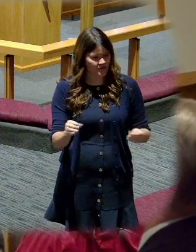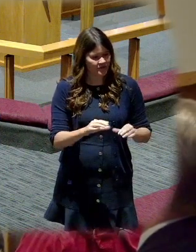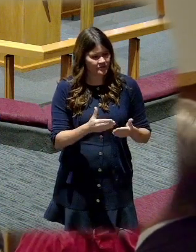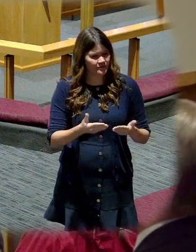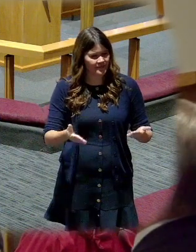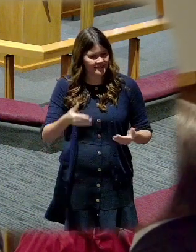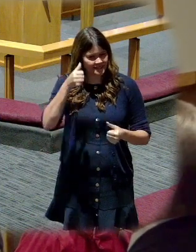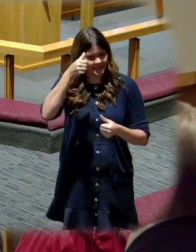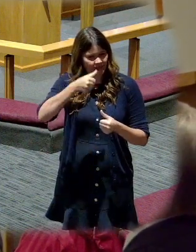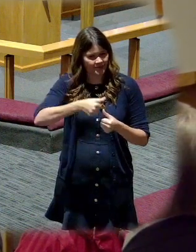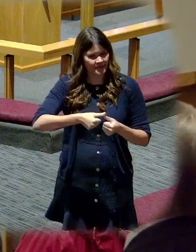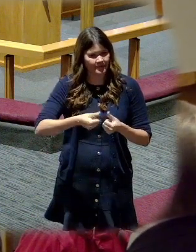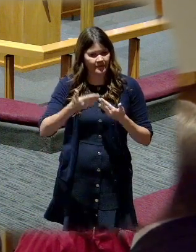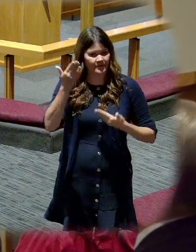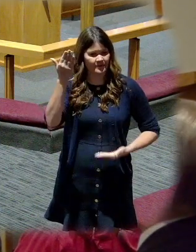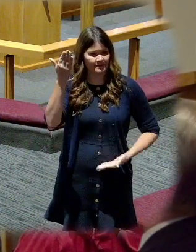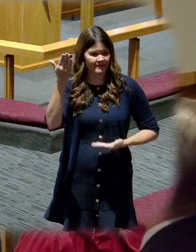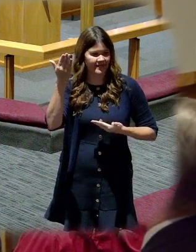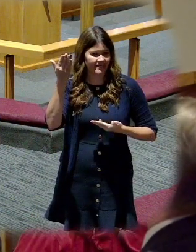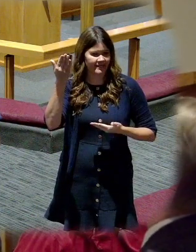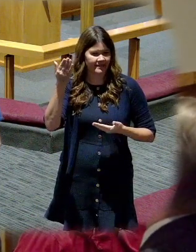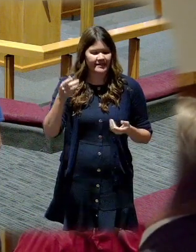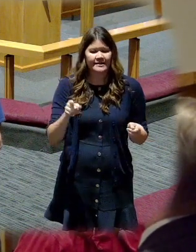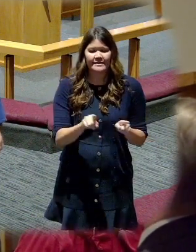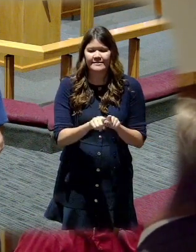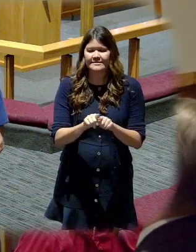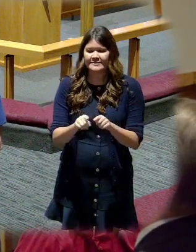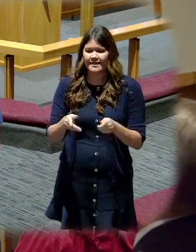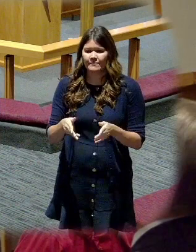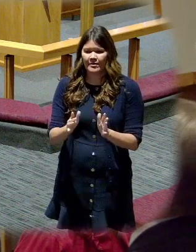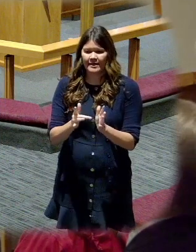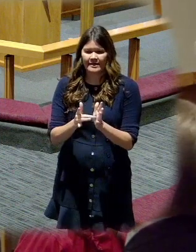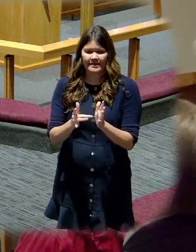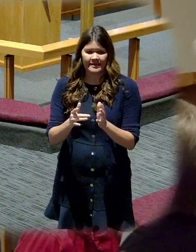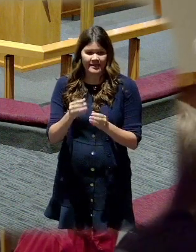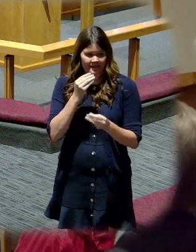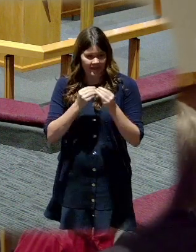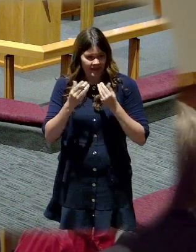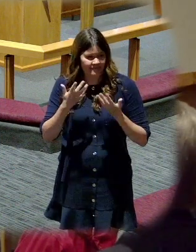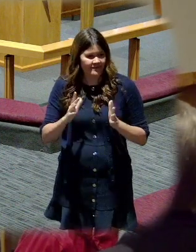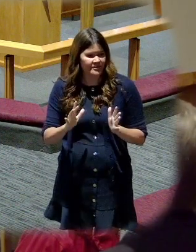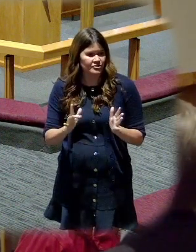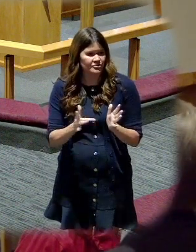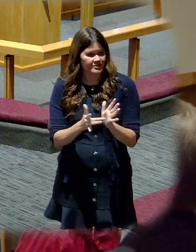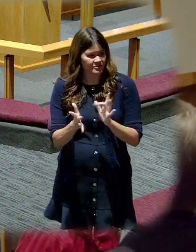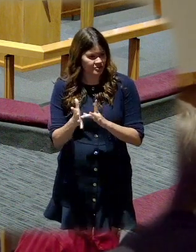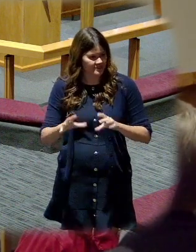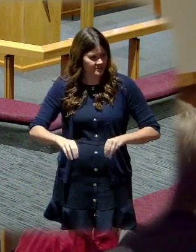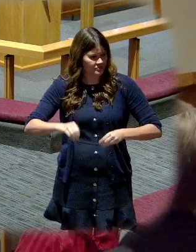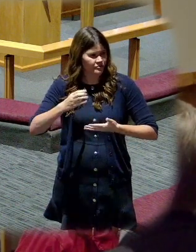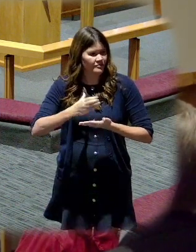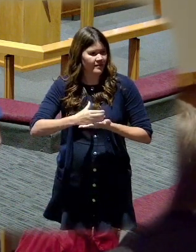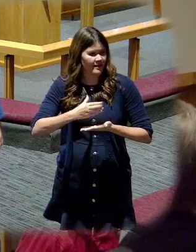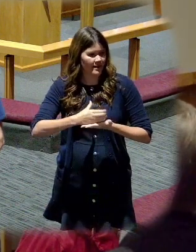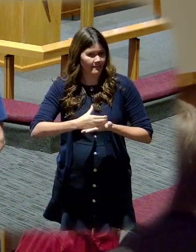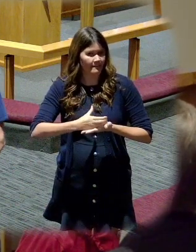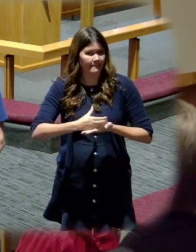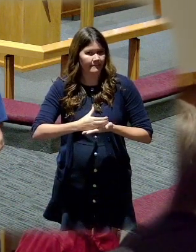in remembrance of me." In the same way also, after supper, he took the cup.